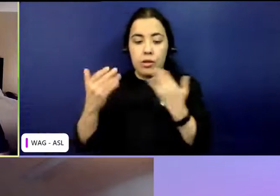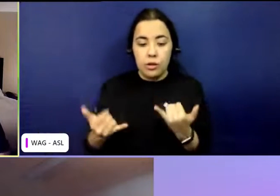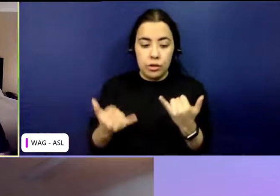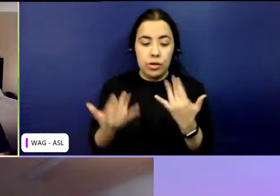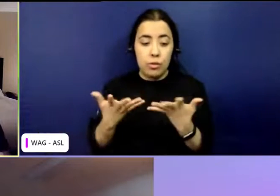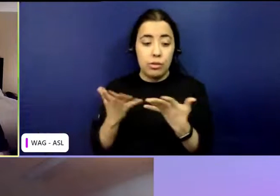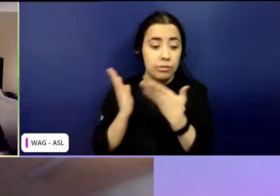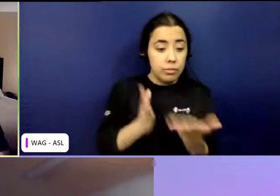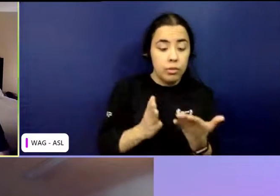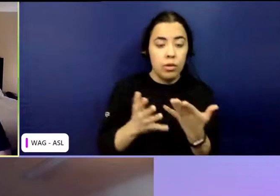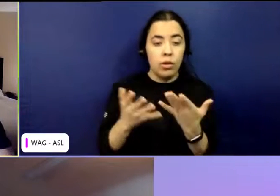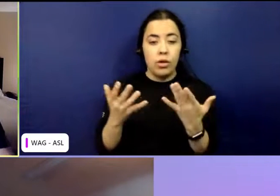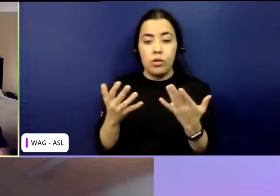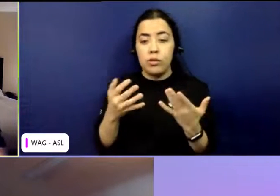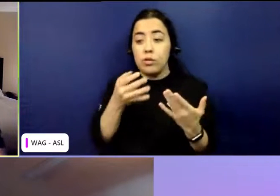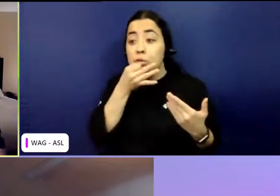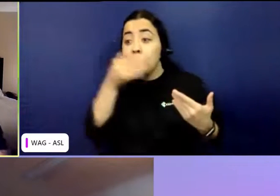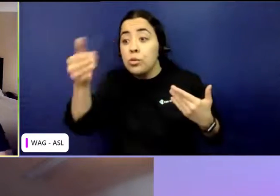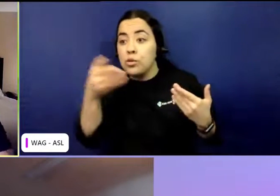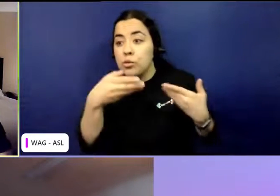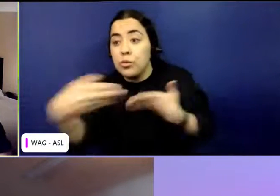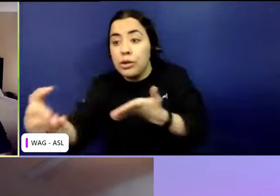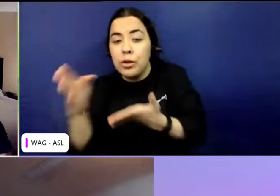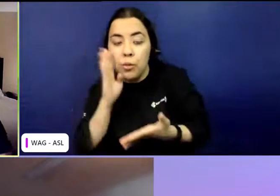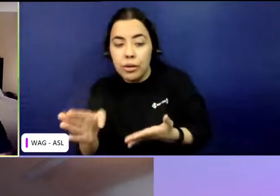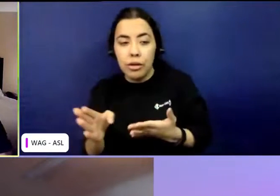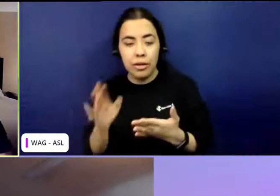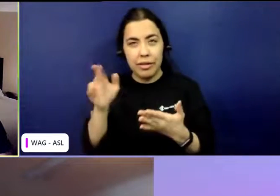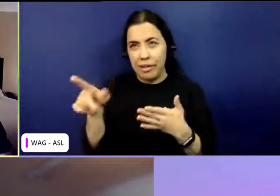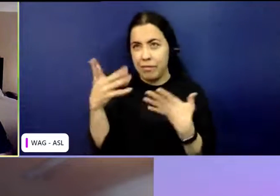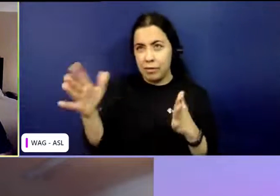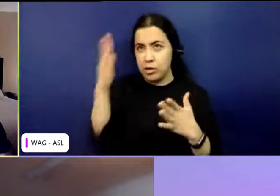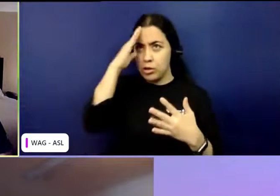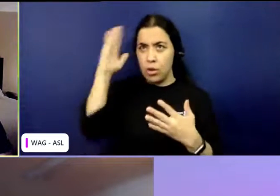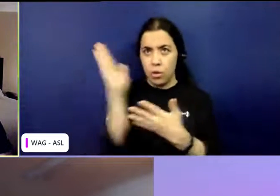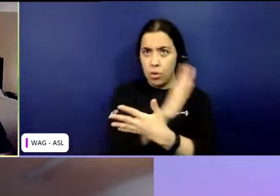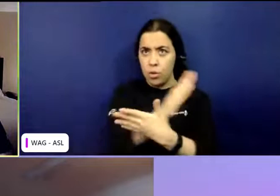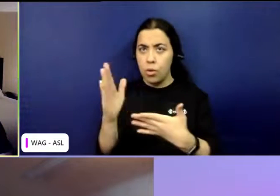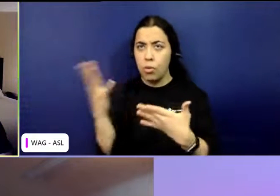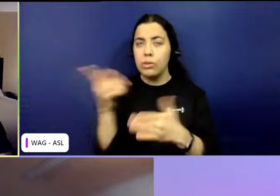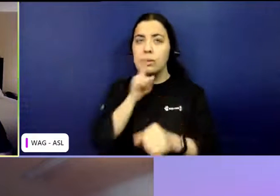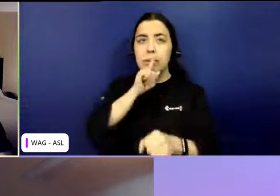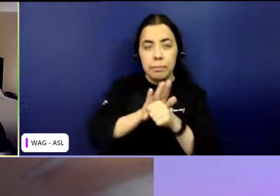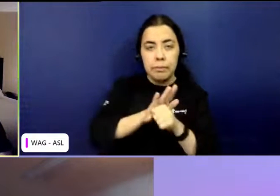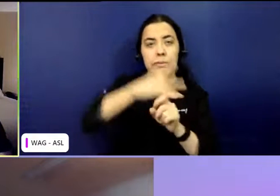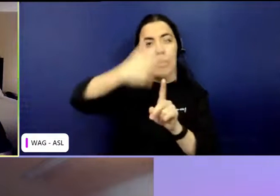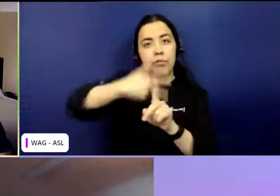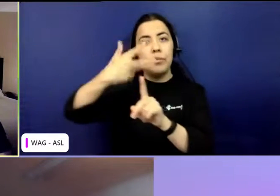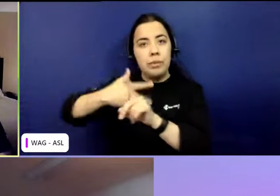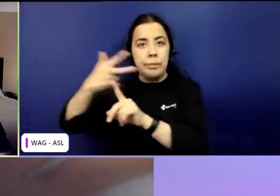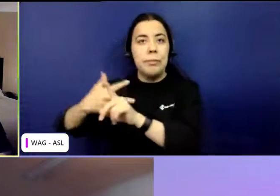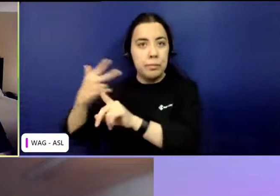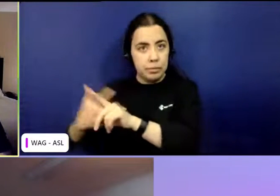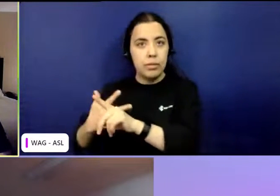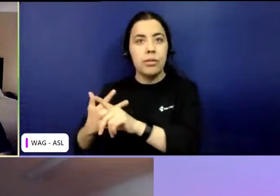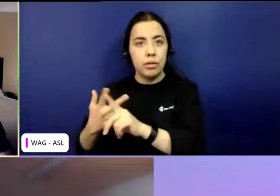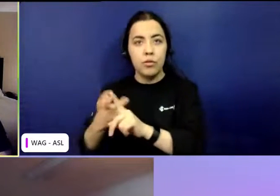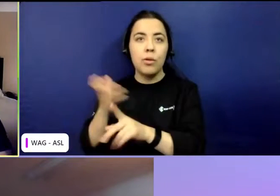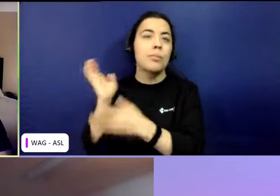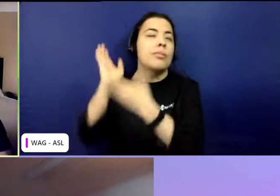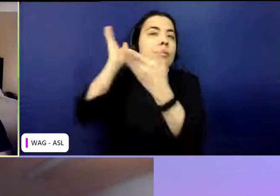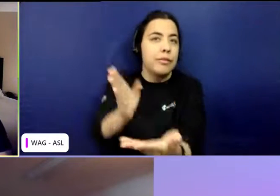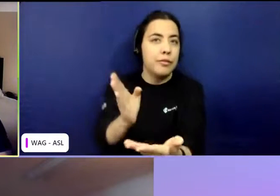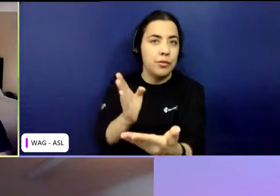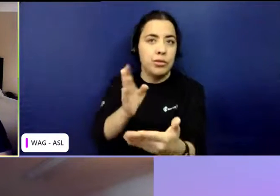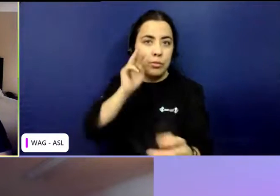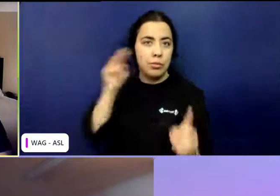coming soon, what the commitments are on a quarter by quarter basis from a delivery